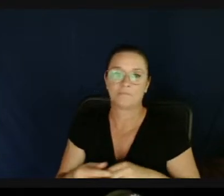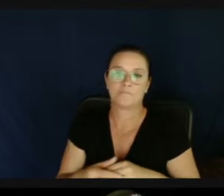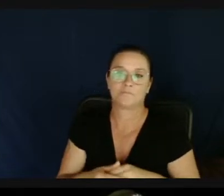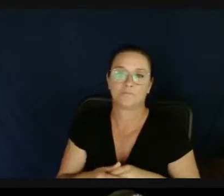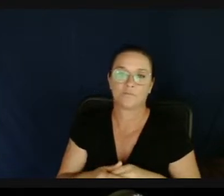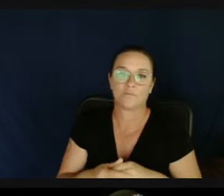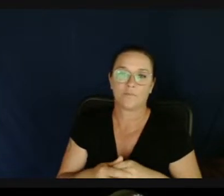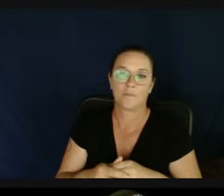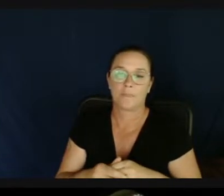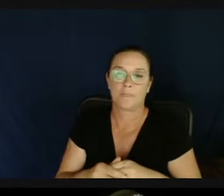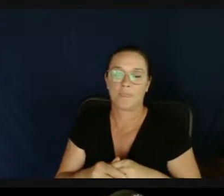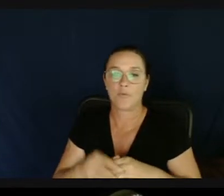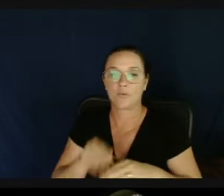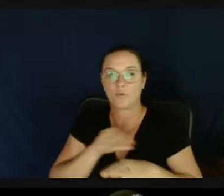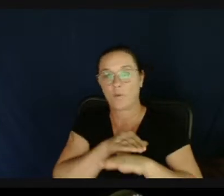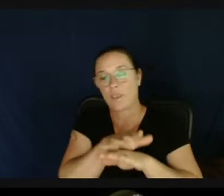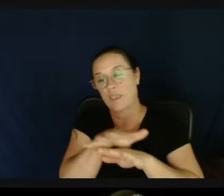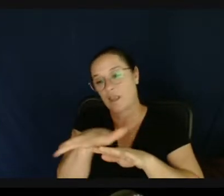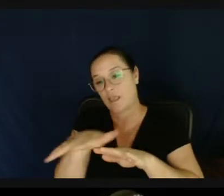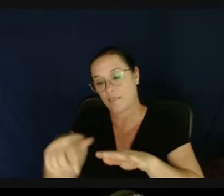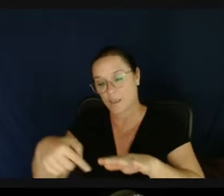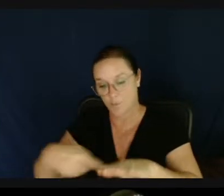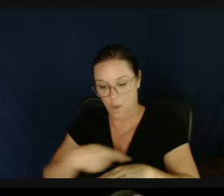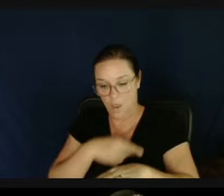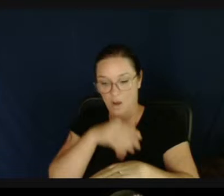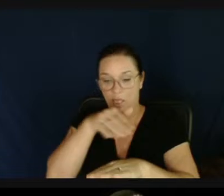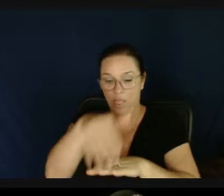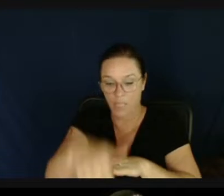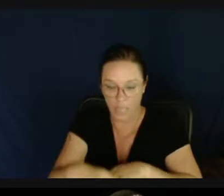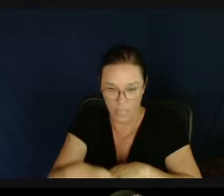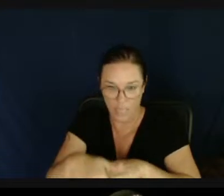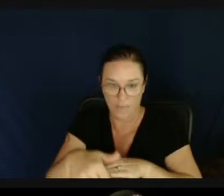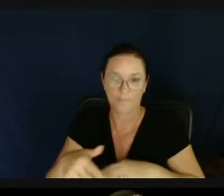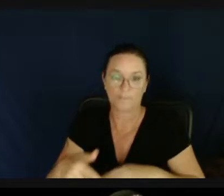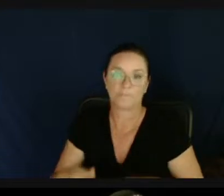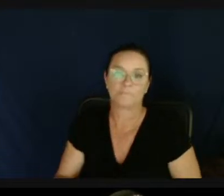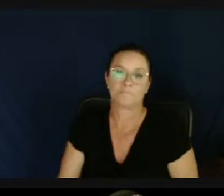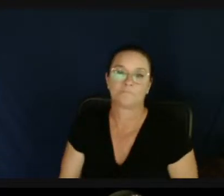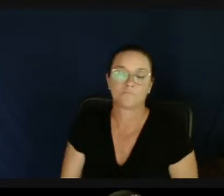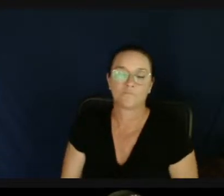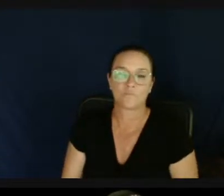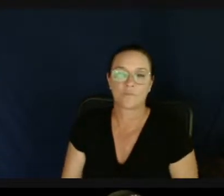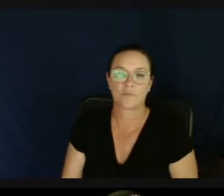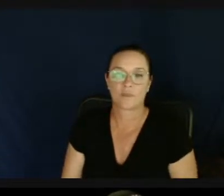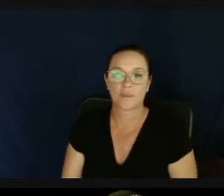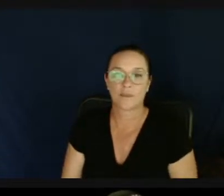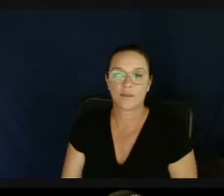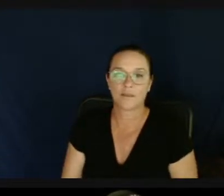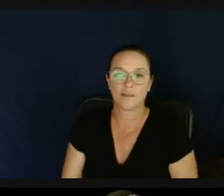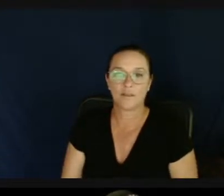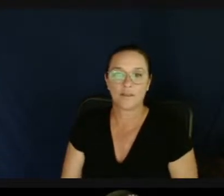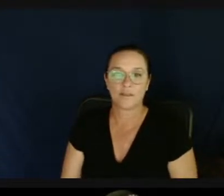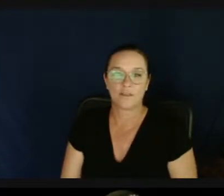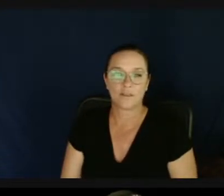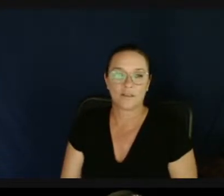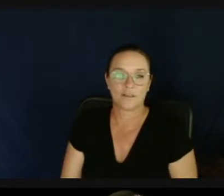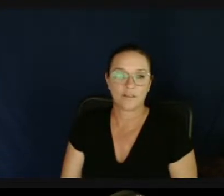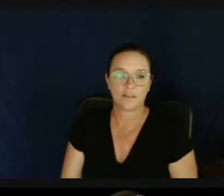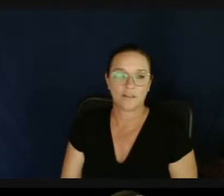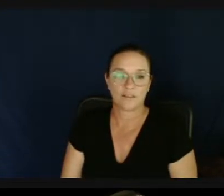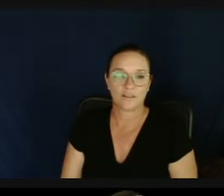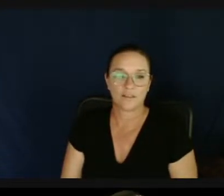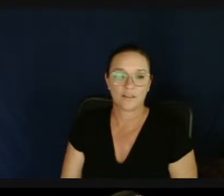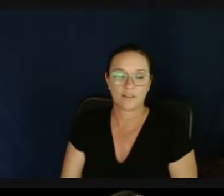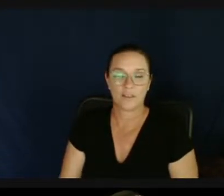smaller closed crater and filling it to above the level of the hole where it had a chance to pour back into the hole when lava was not